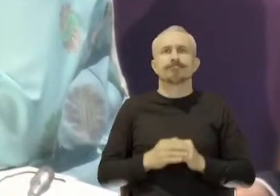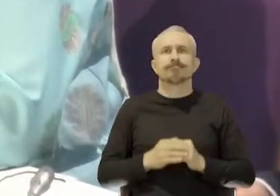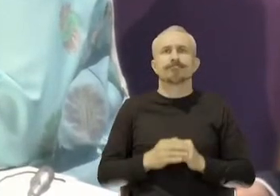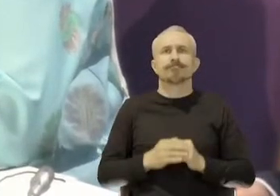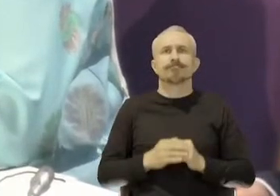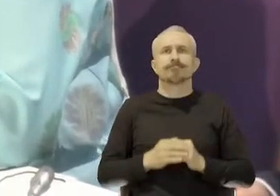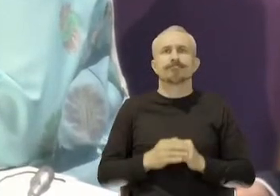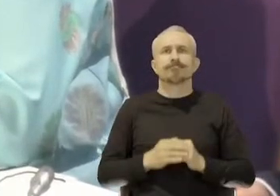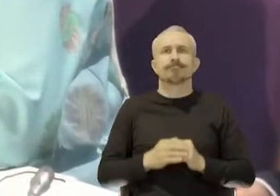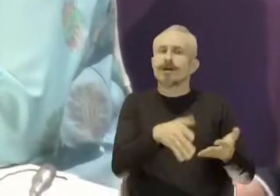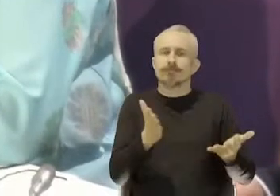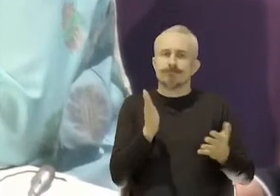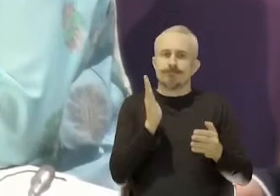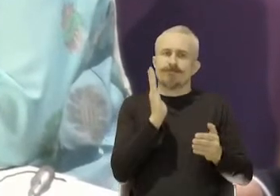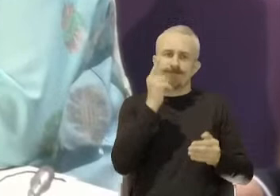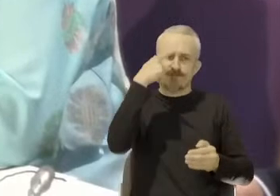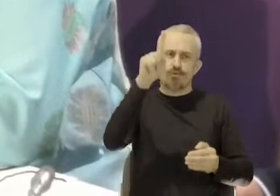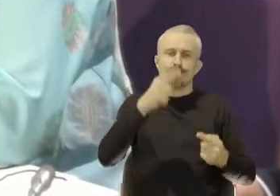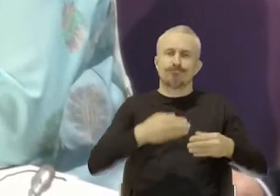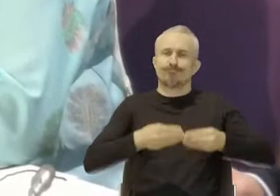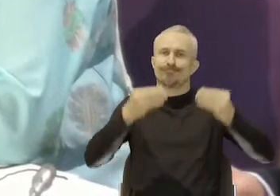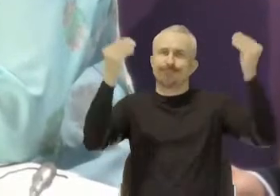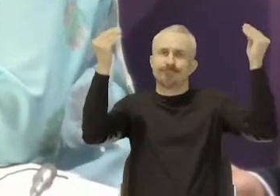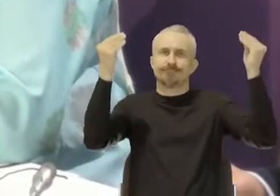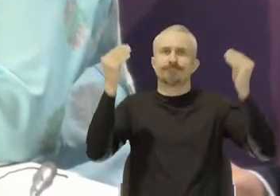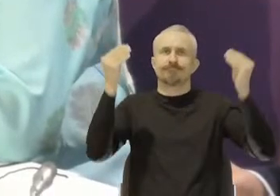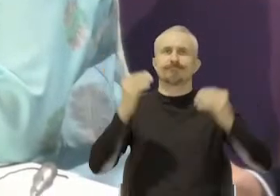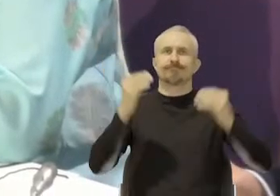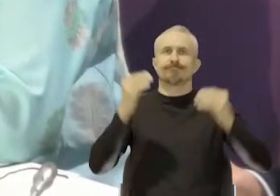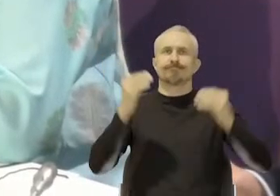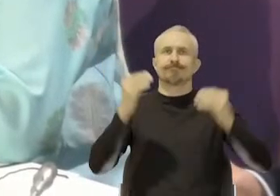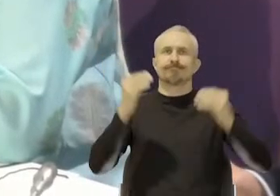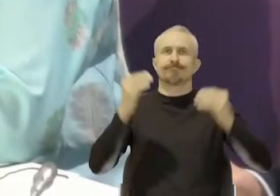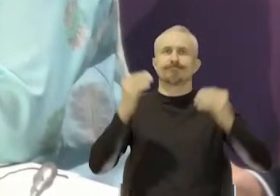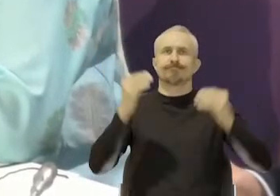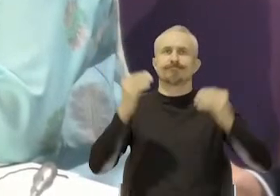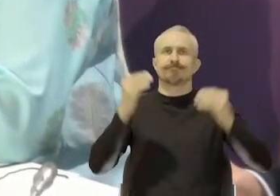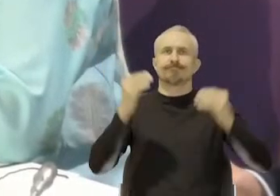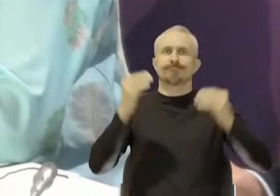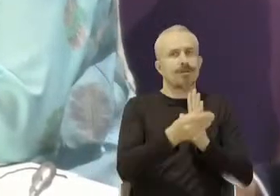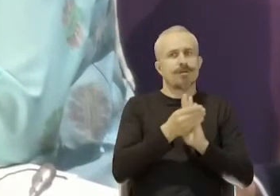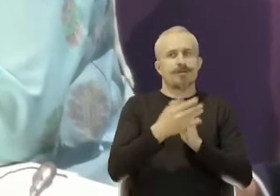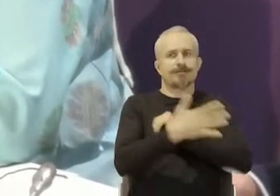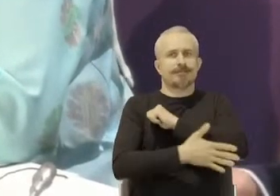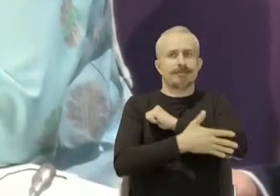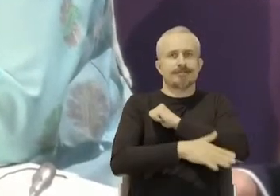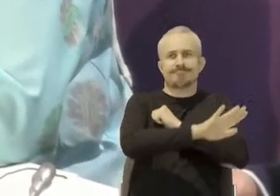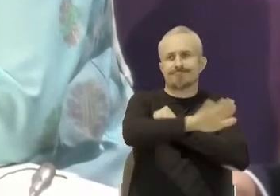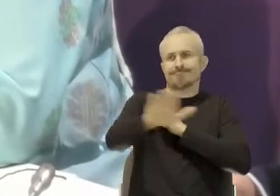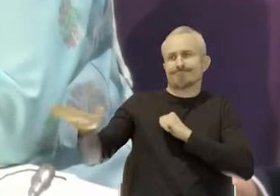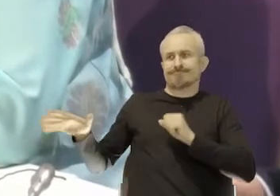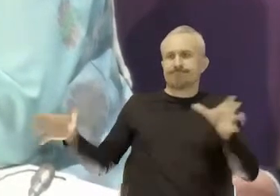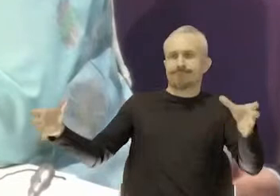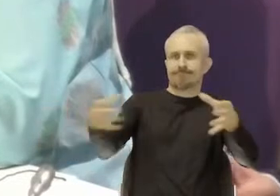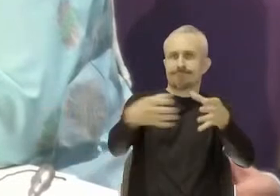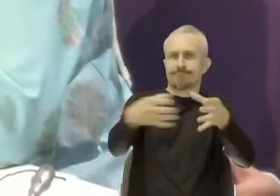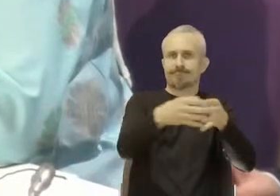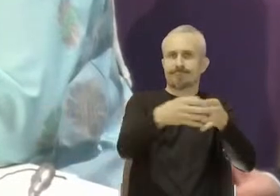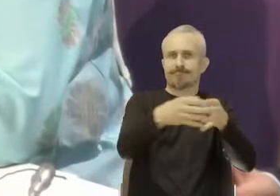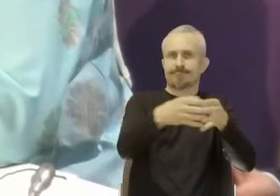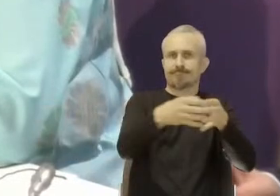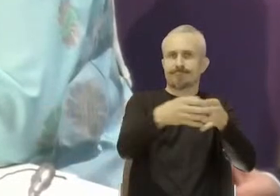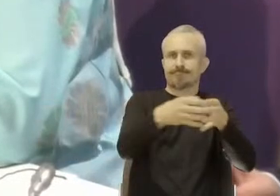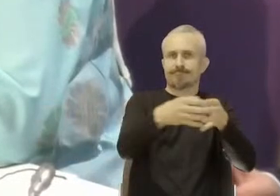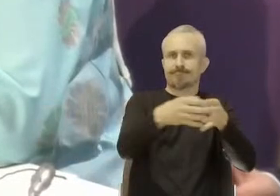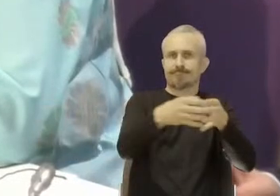states to submit the new urban agenda report to UN Habitat for the next coordinated report of the Secretary General. Second is provision